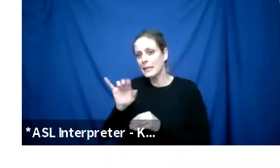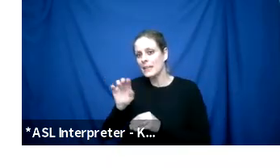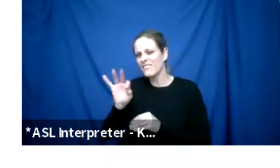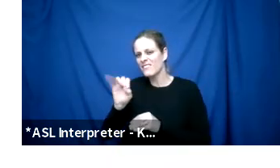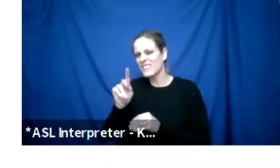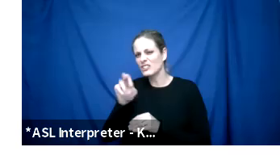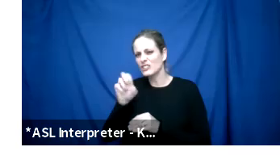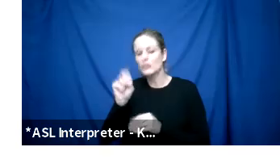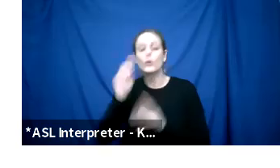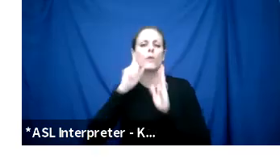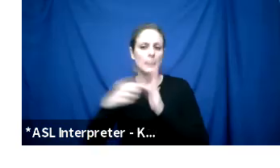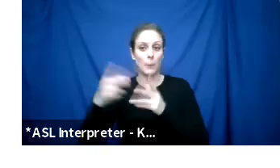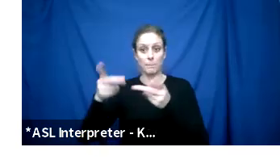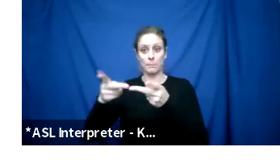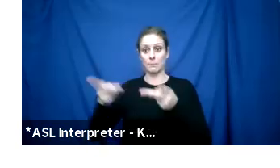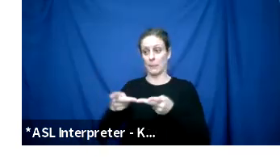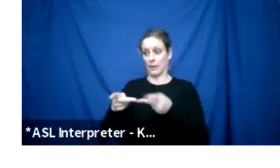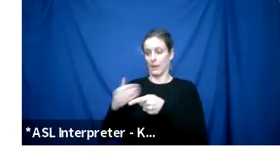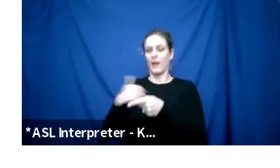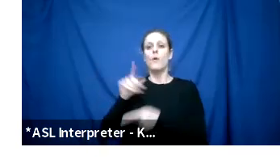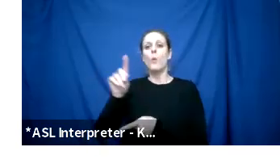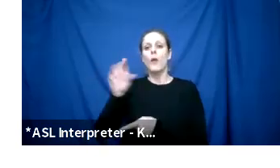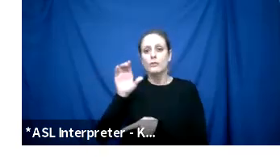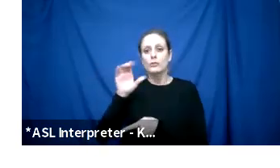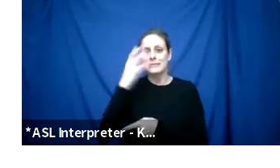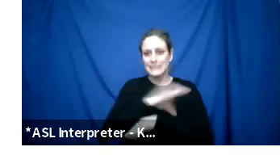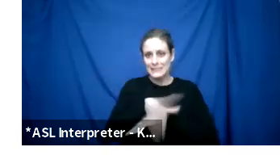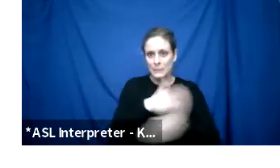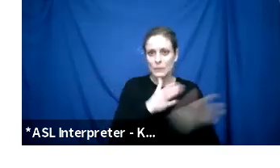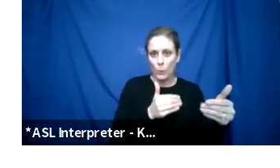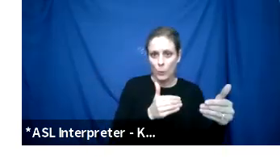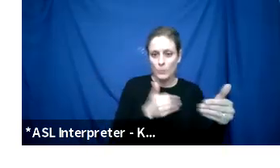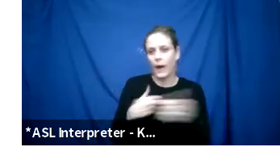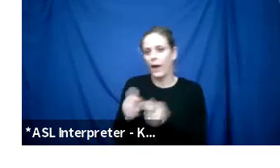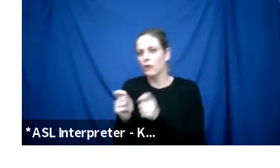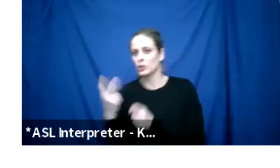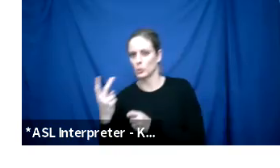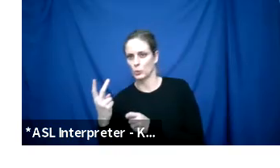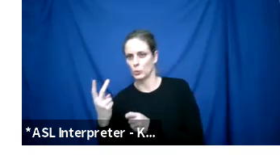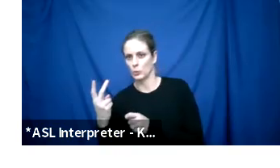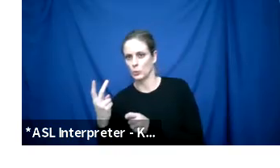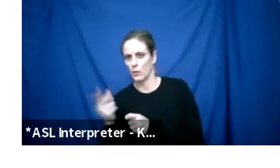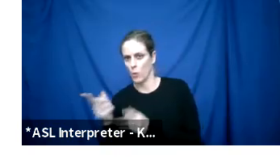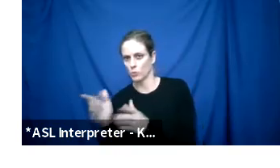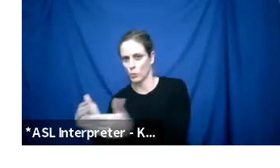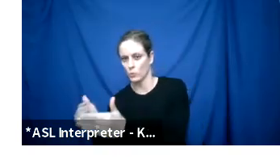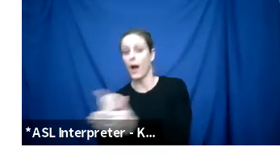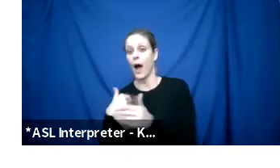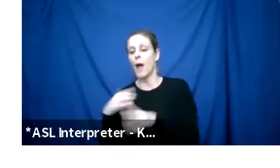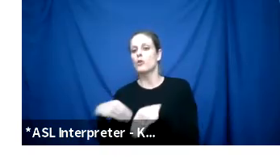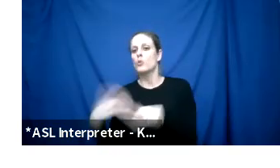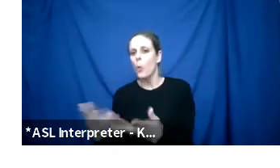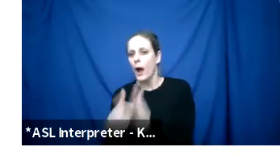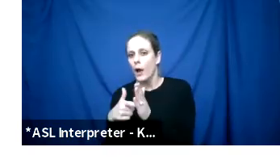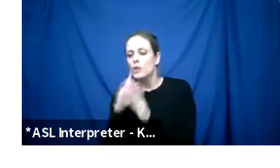100 sleeping rooms and then I altered 2 of the rooms, then I would be required to provide 1 accessible